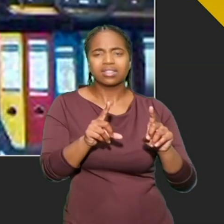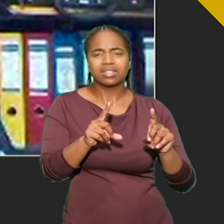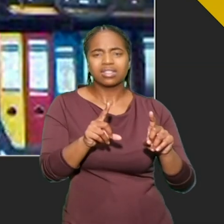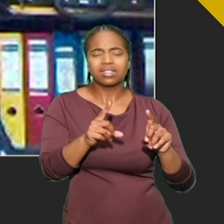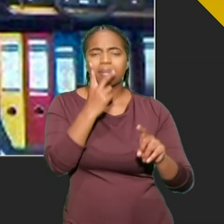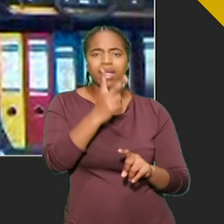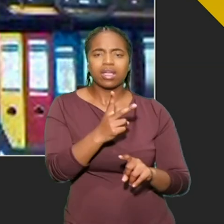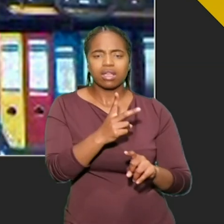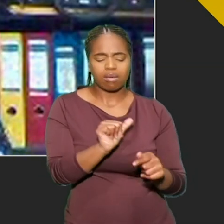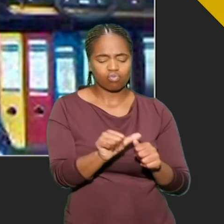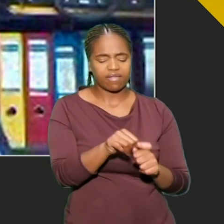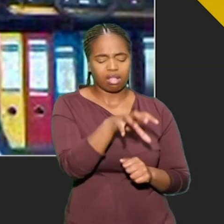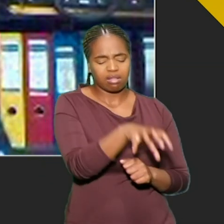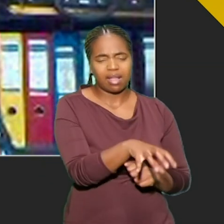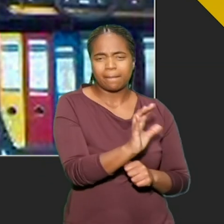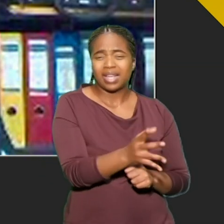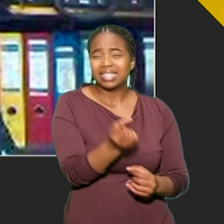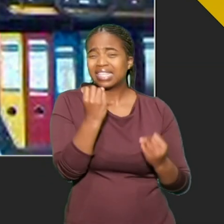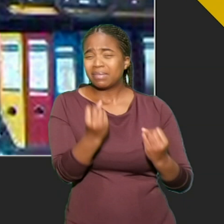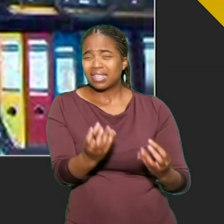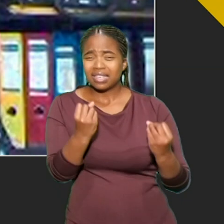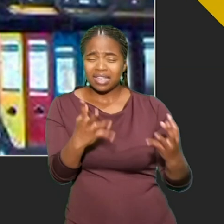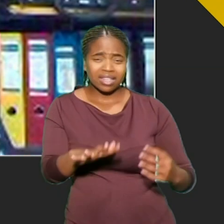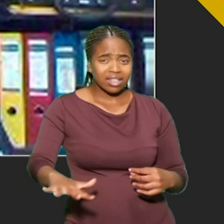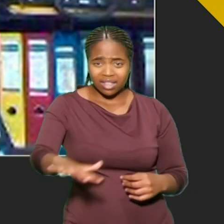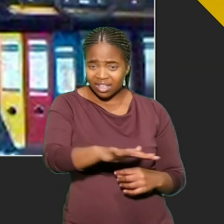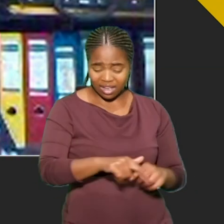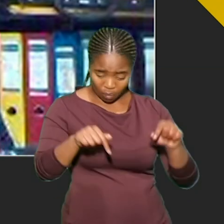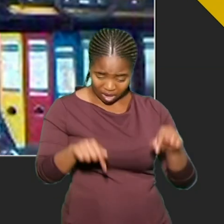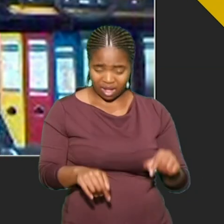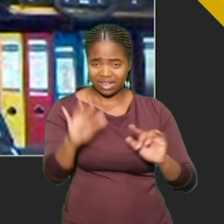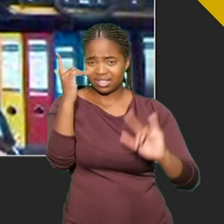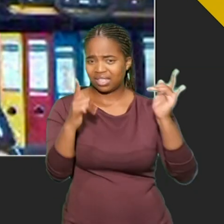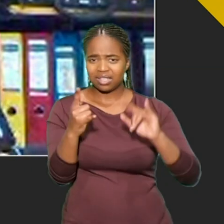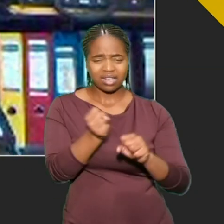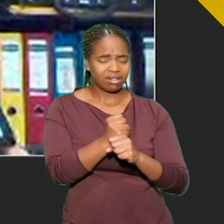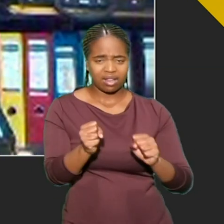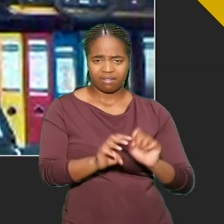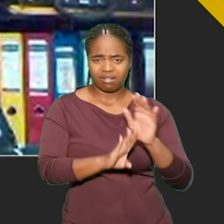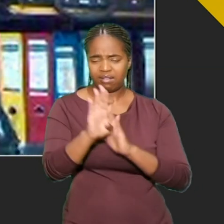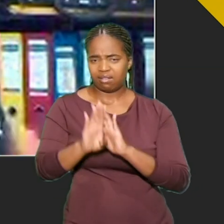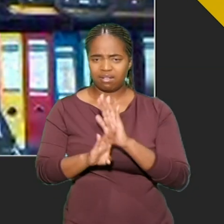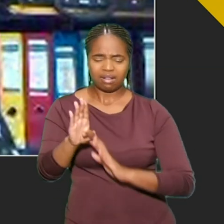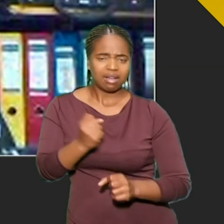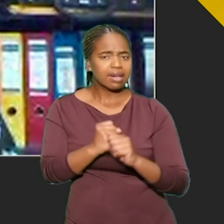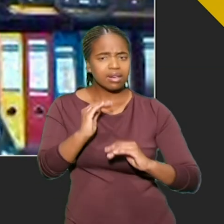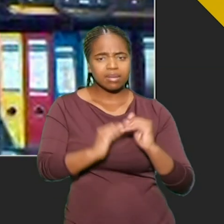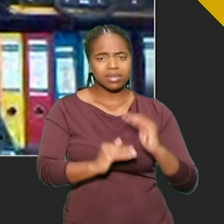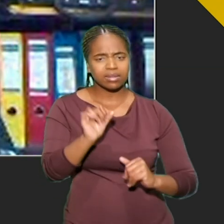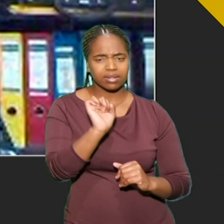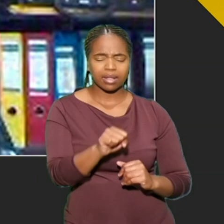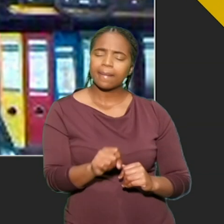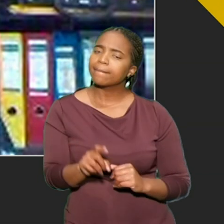just improving those areas. There are many areas within the city that have not been built, that have got empty